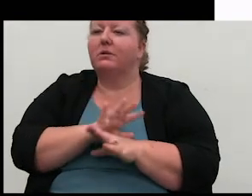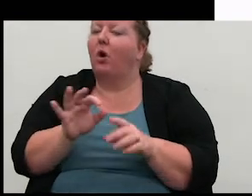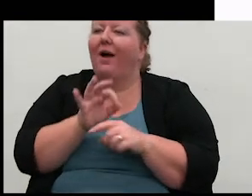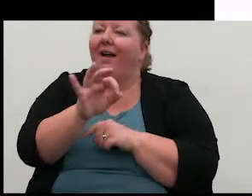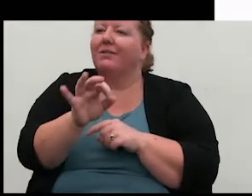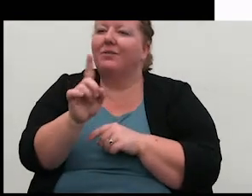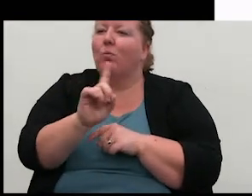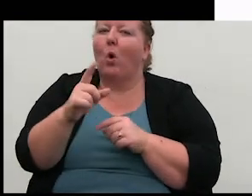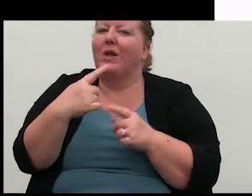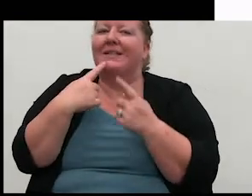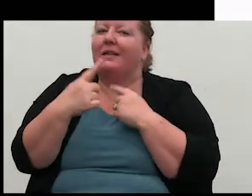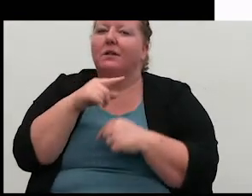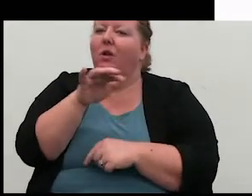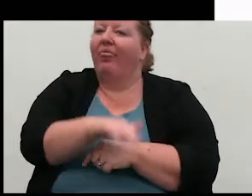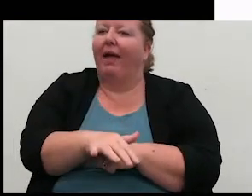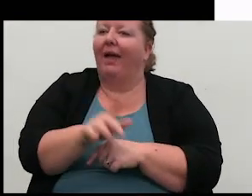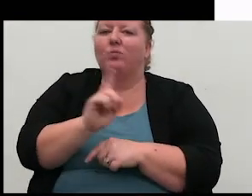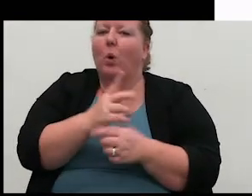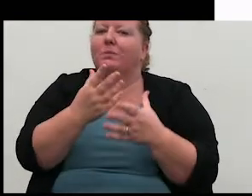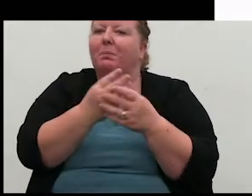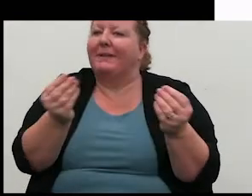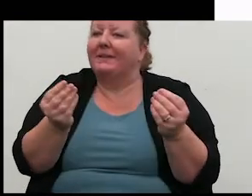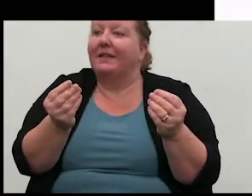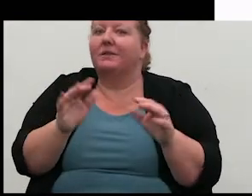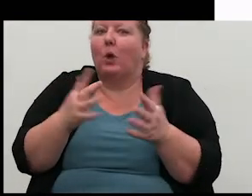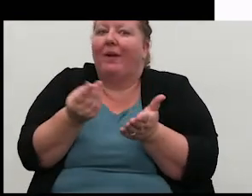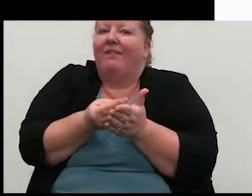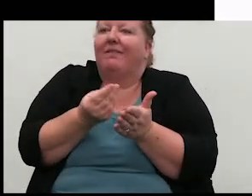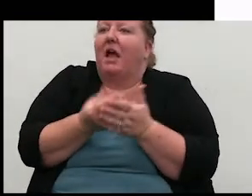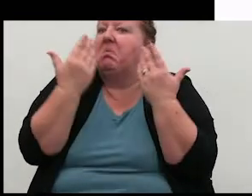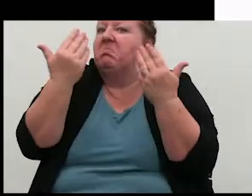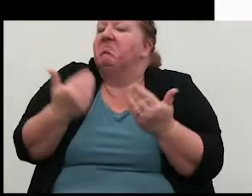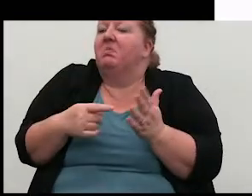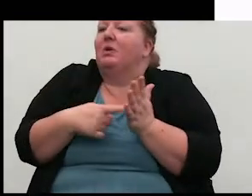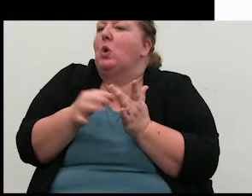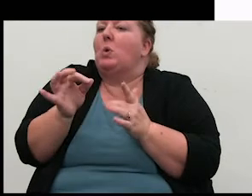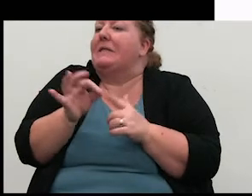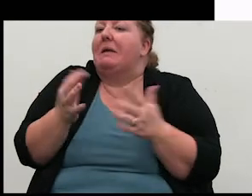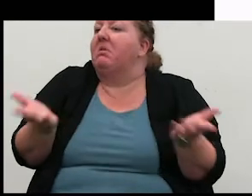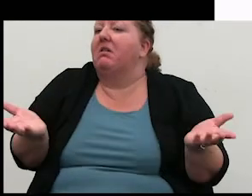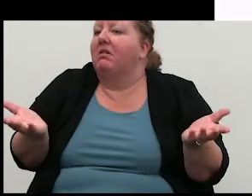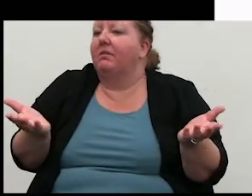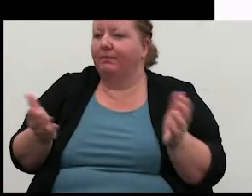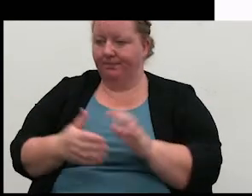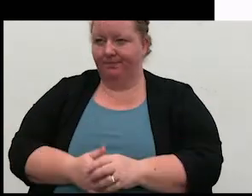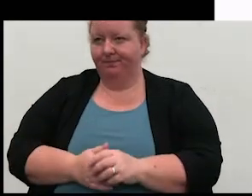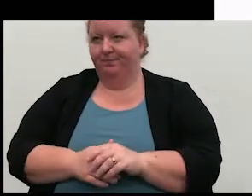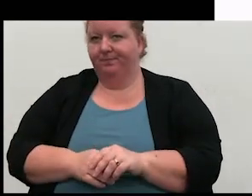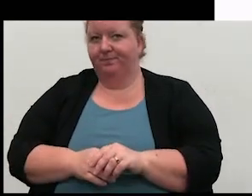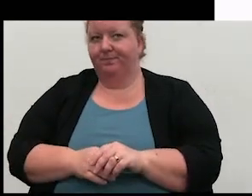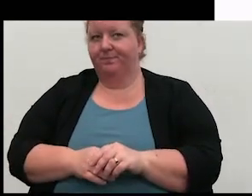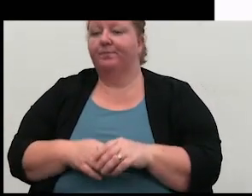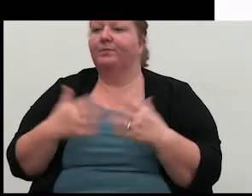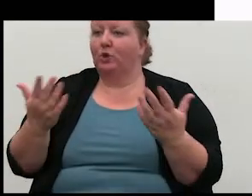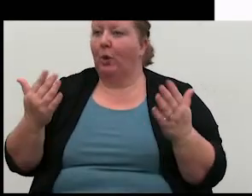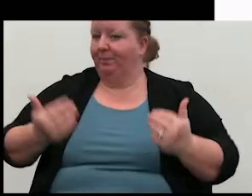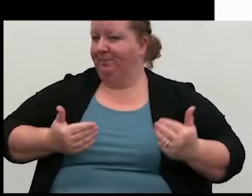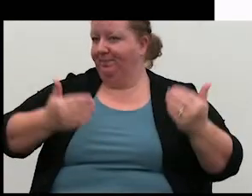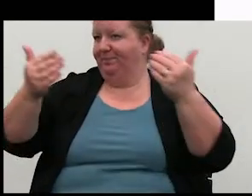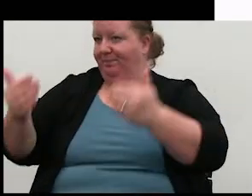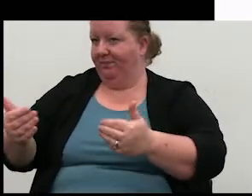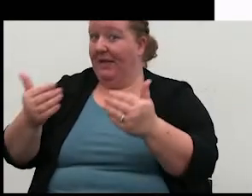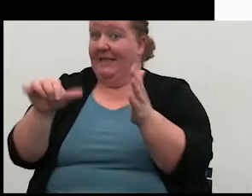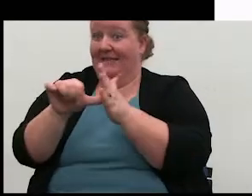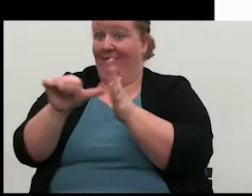is not there? In this case, if it's cash, you don't know where it is, in fact. So on to the